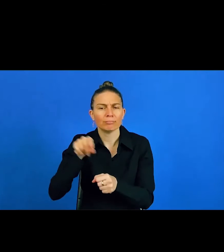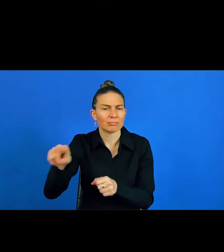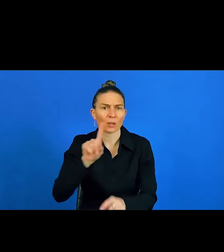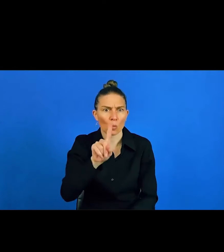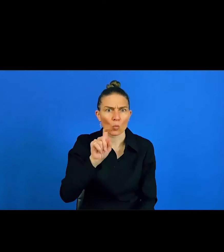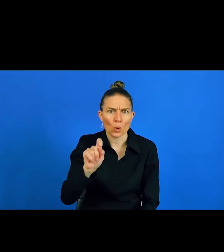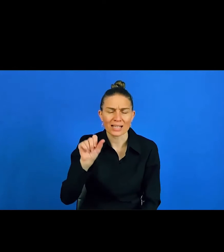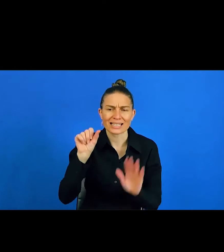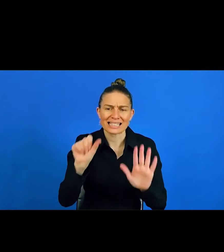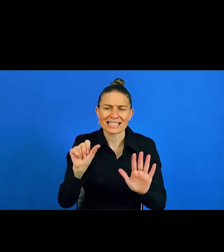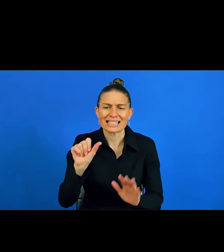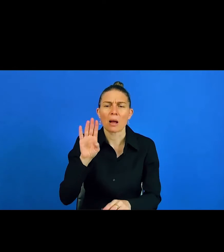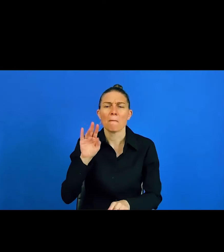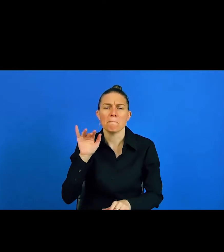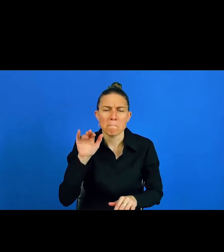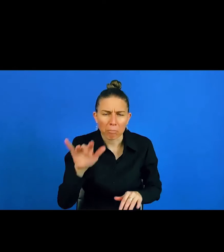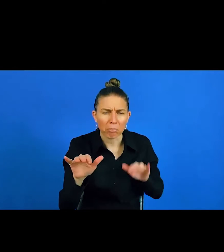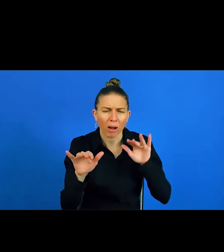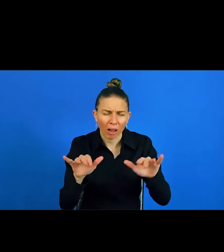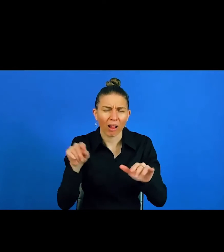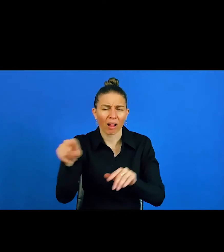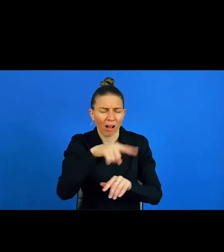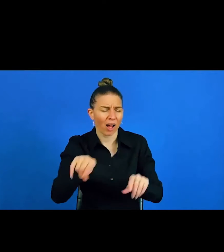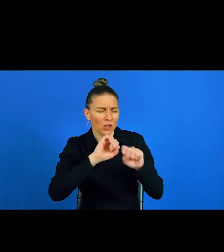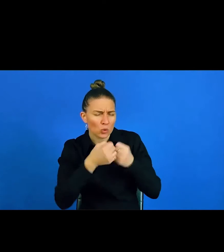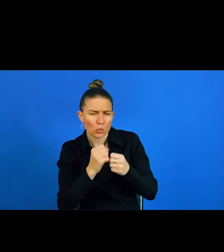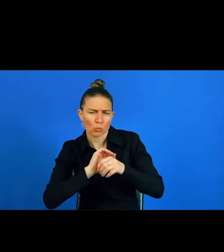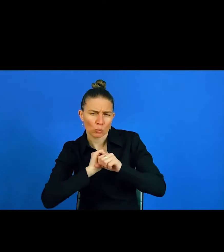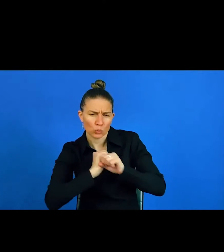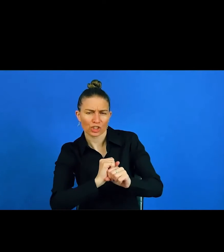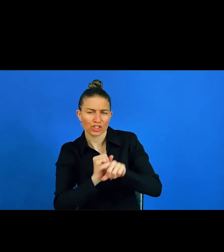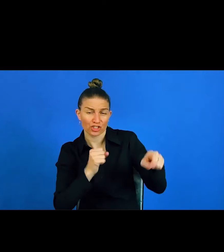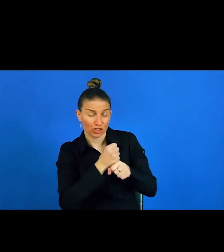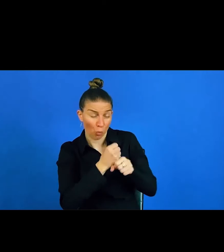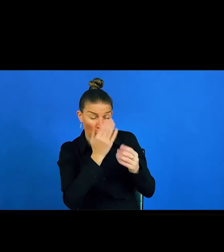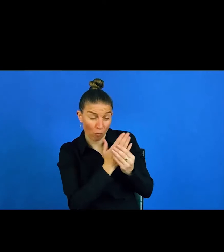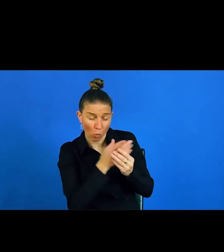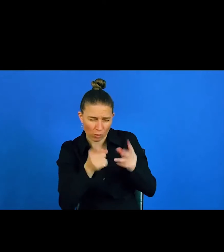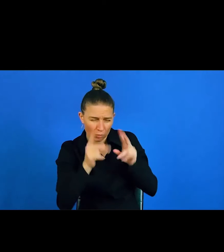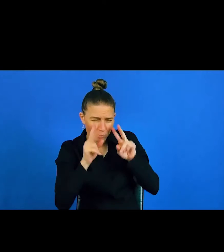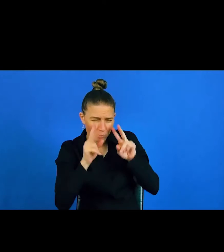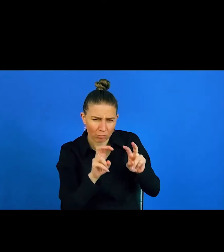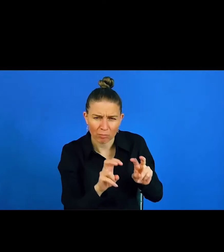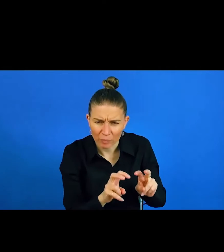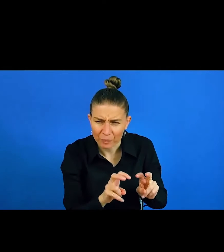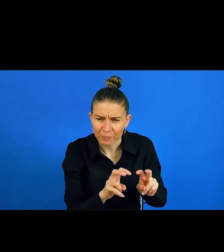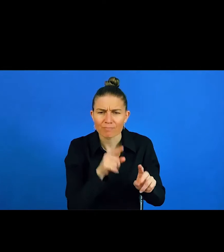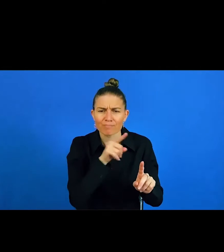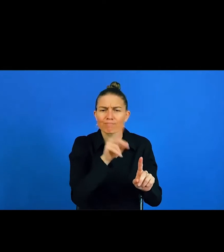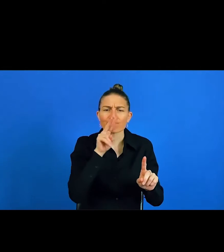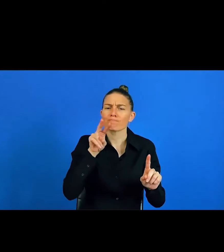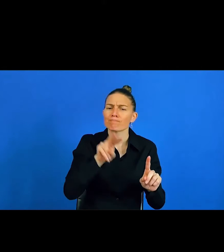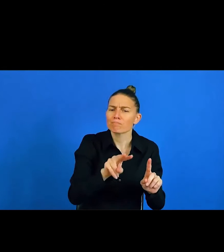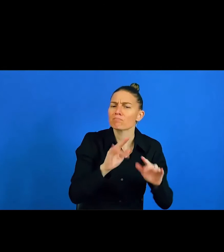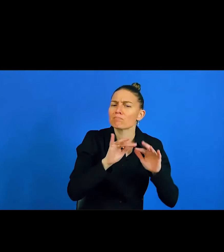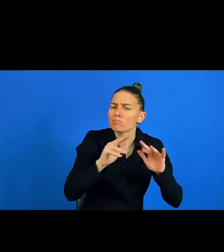human capital targeting international migration and informal job sector. So Anika, could you share some of World Bank's